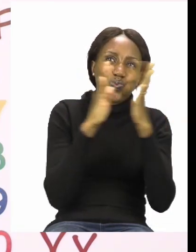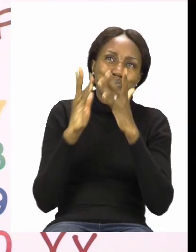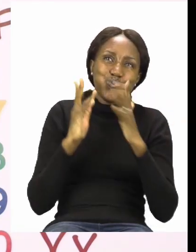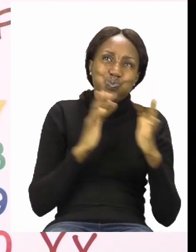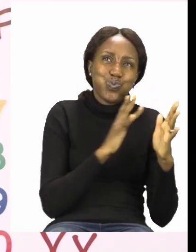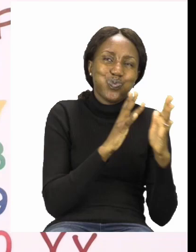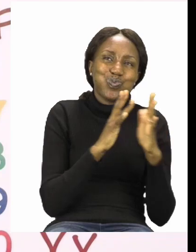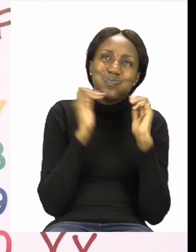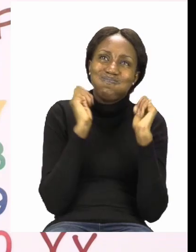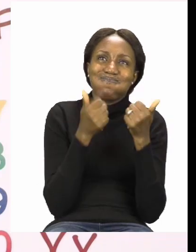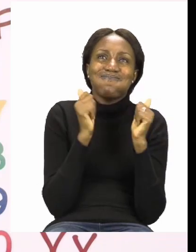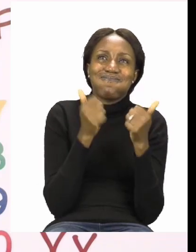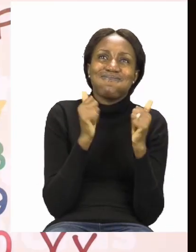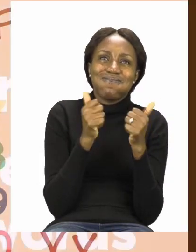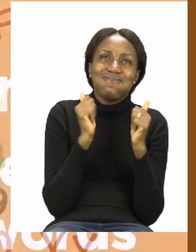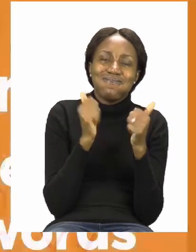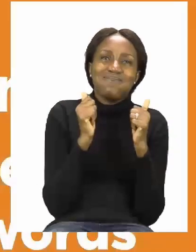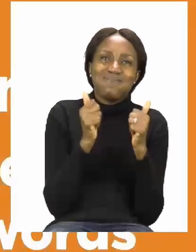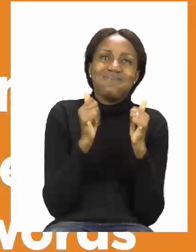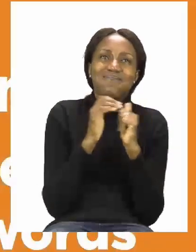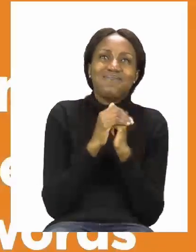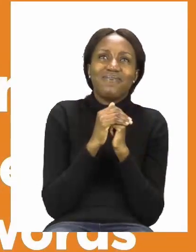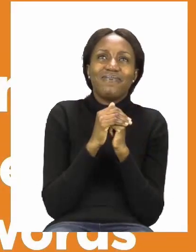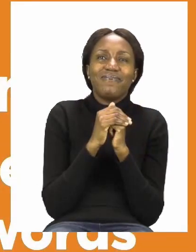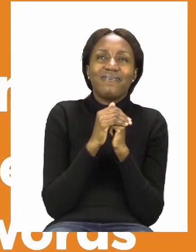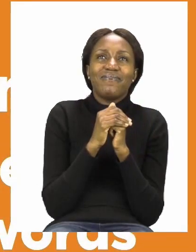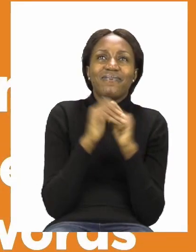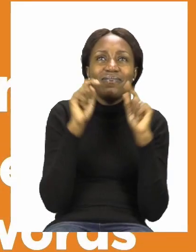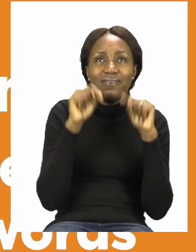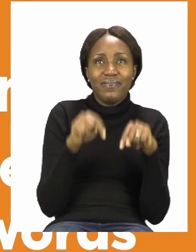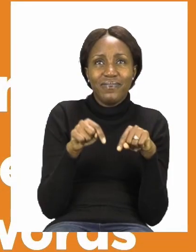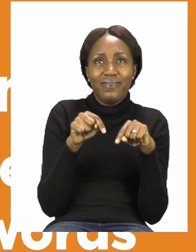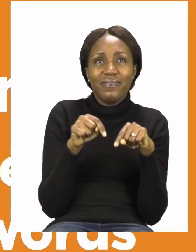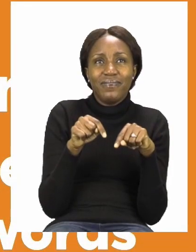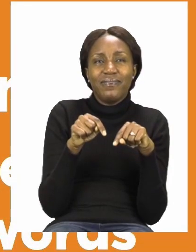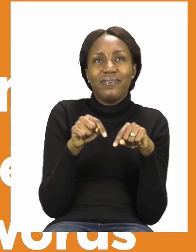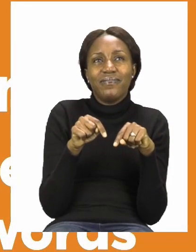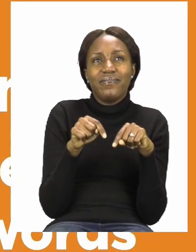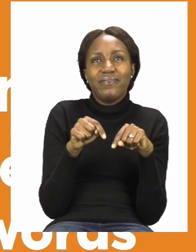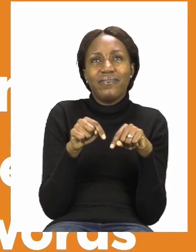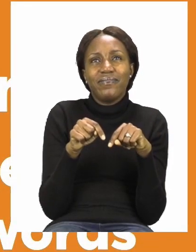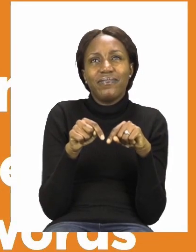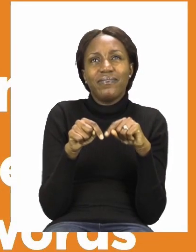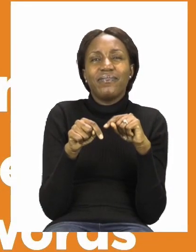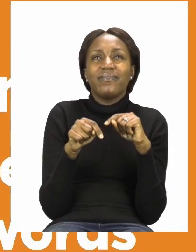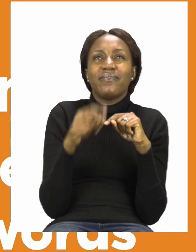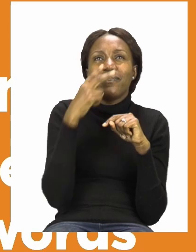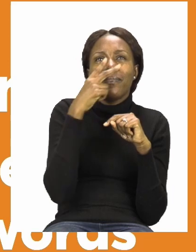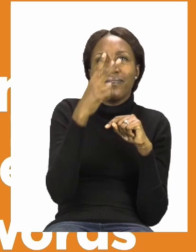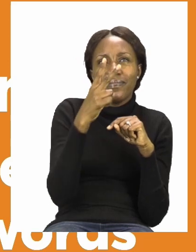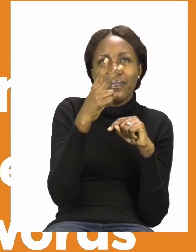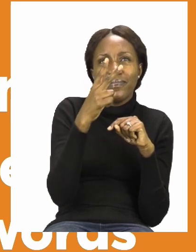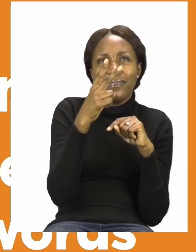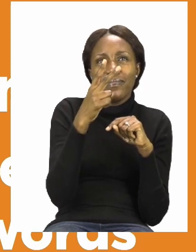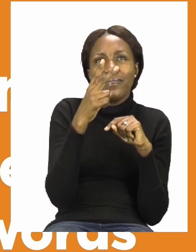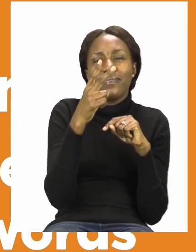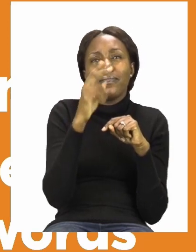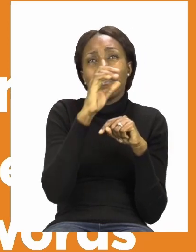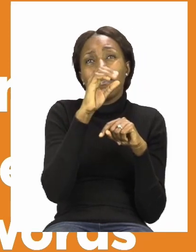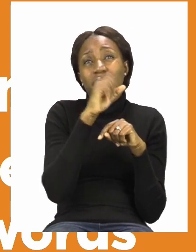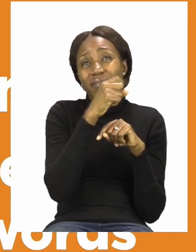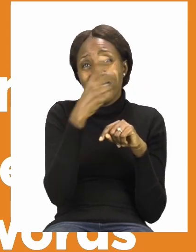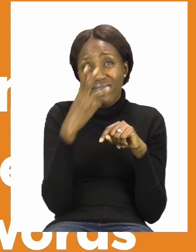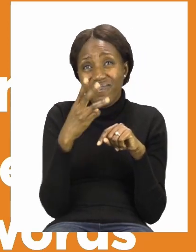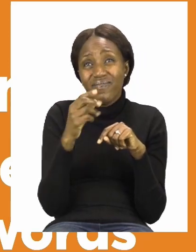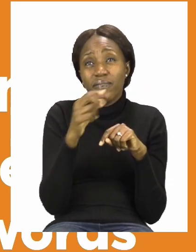Yay! Good job, everyone! For today's lesson, we will be doing geometry, sight